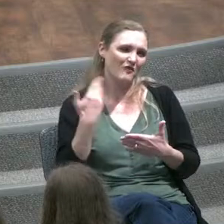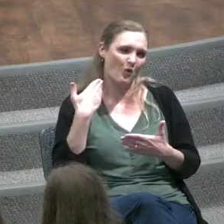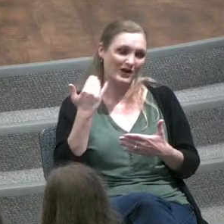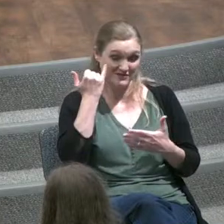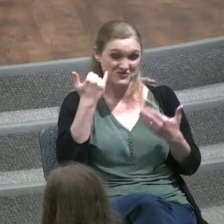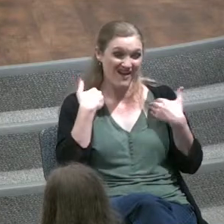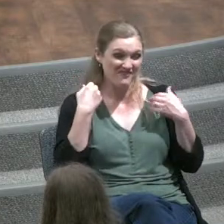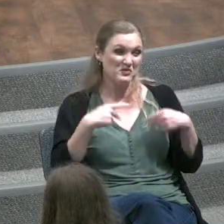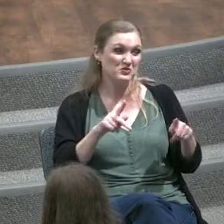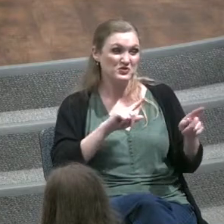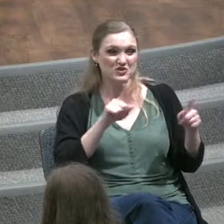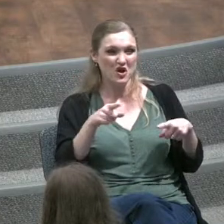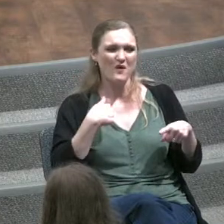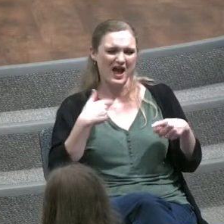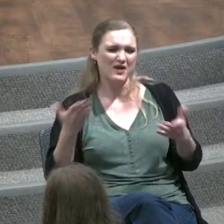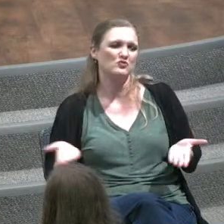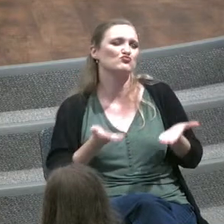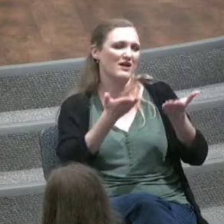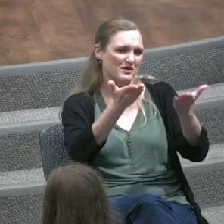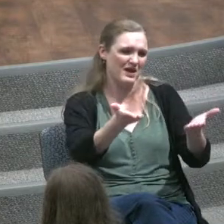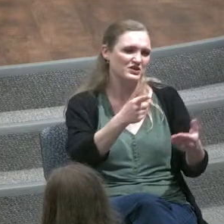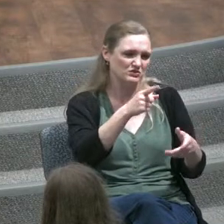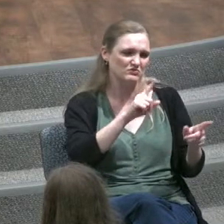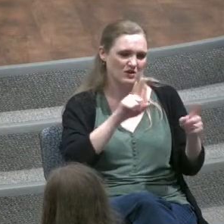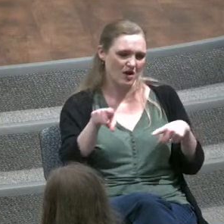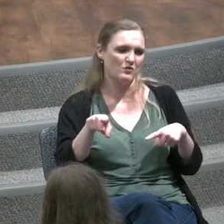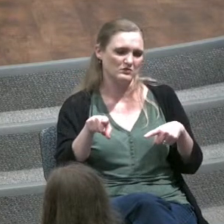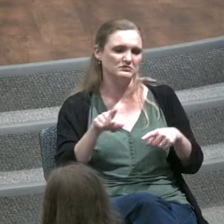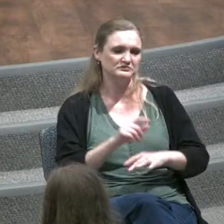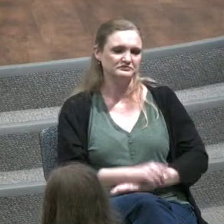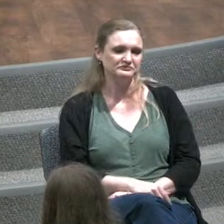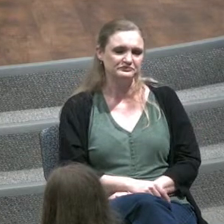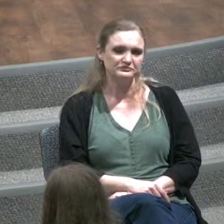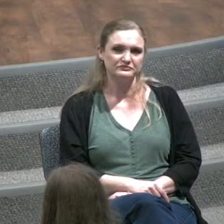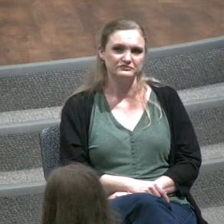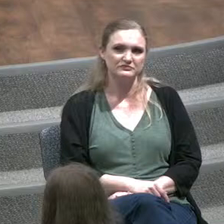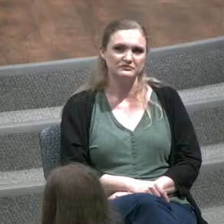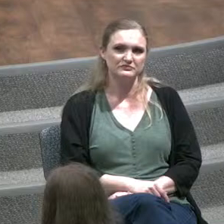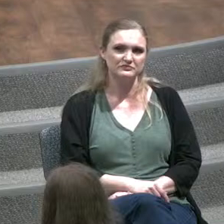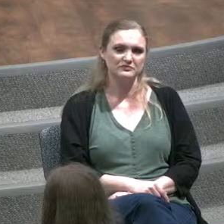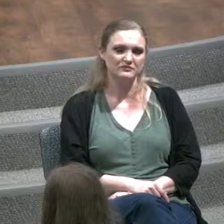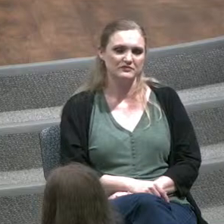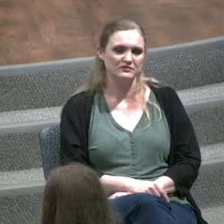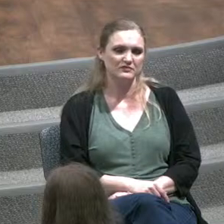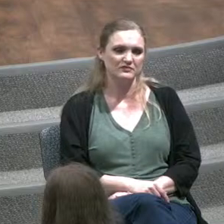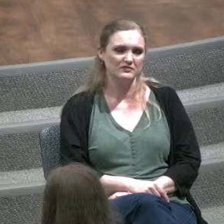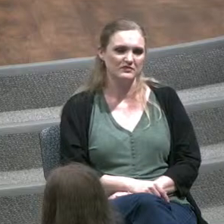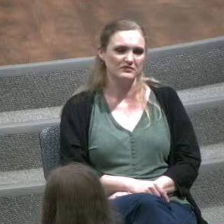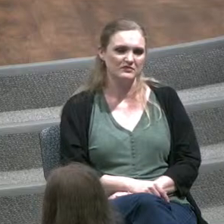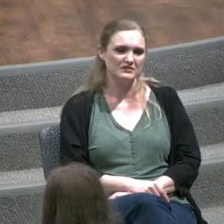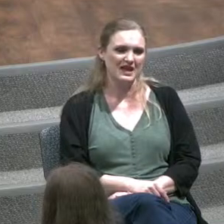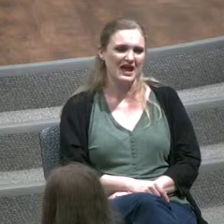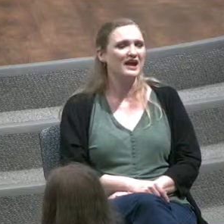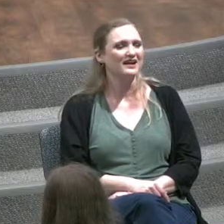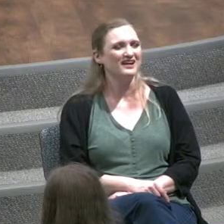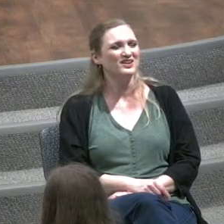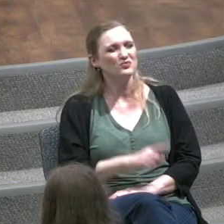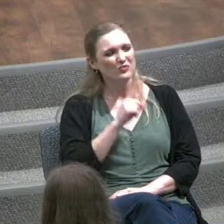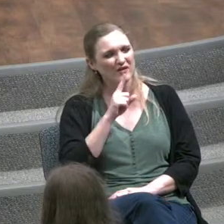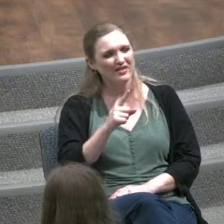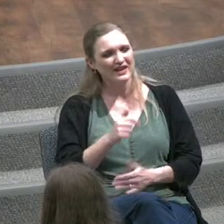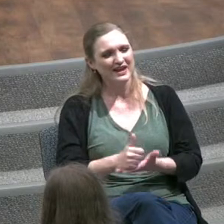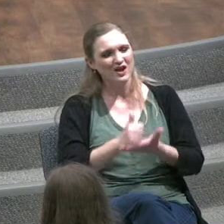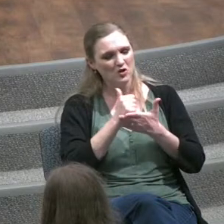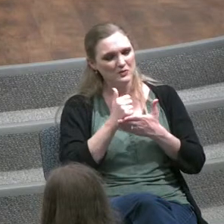So if you have a chance to go, I highly, highly encourage you to go, because it definitely brings things to